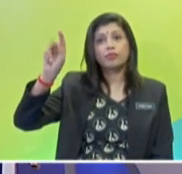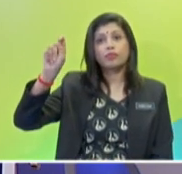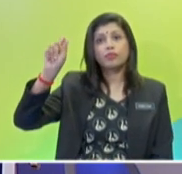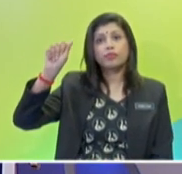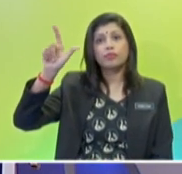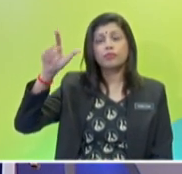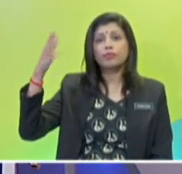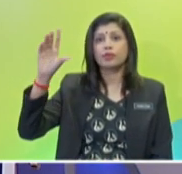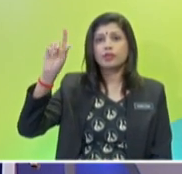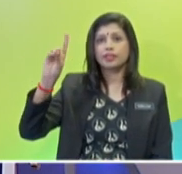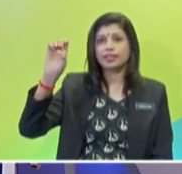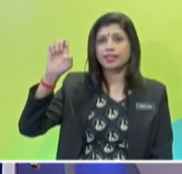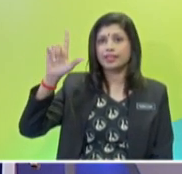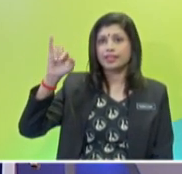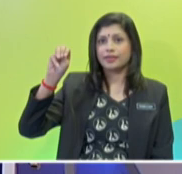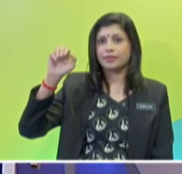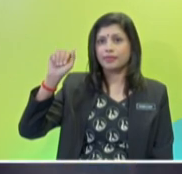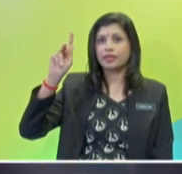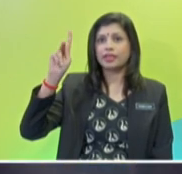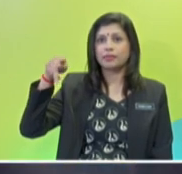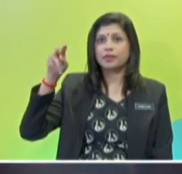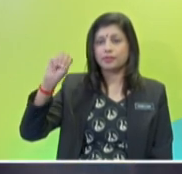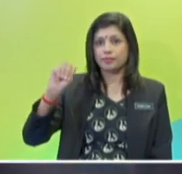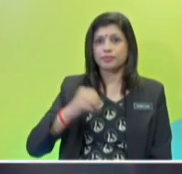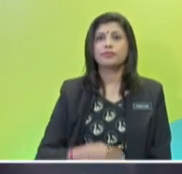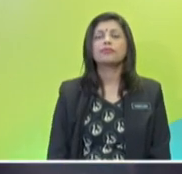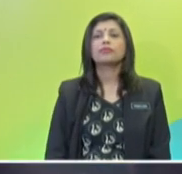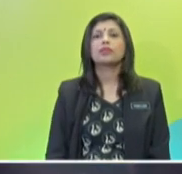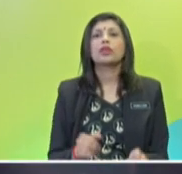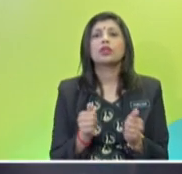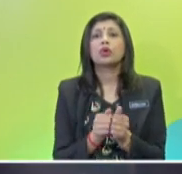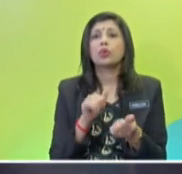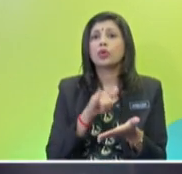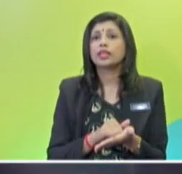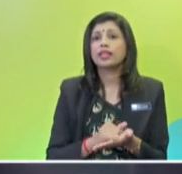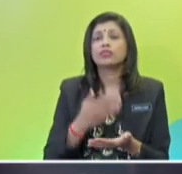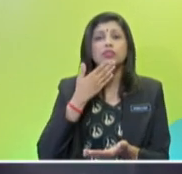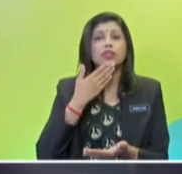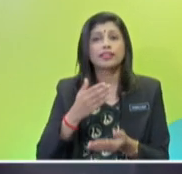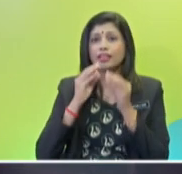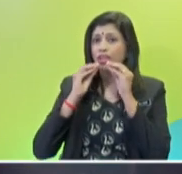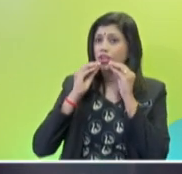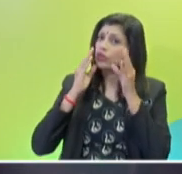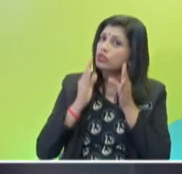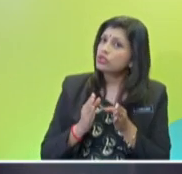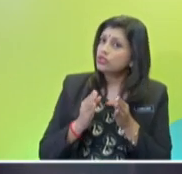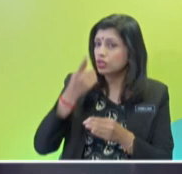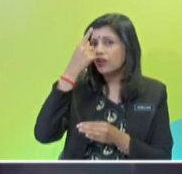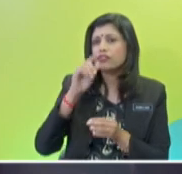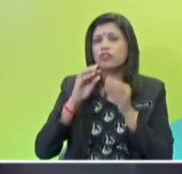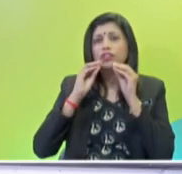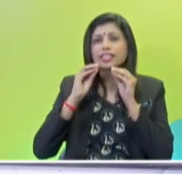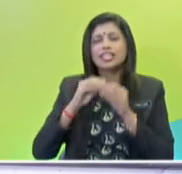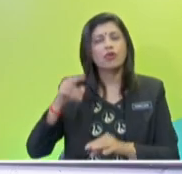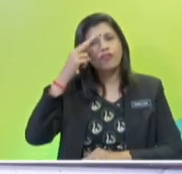from Portal Delima KPM. There you go. And with that, I would like to say thank you very much, teacher, for today's very, very